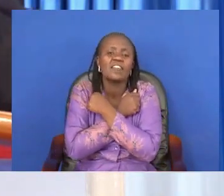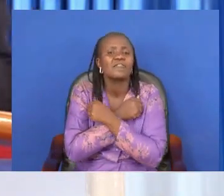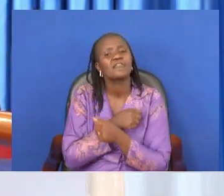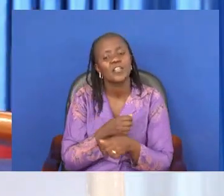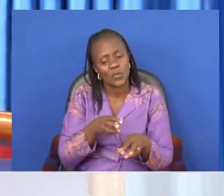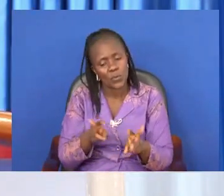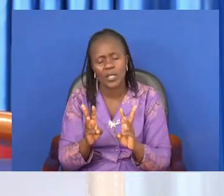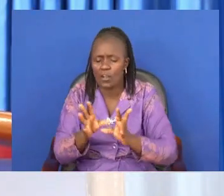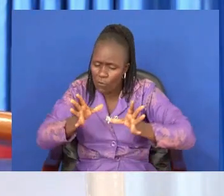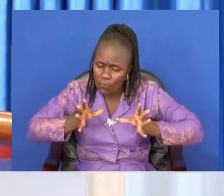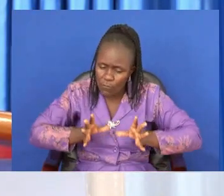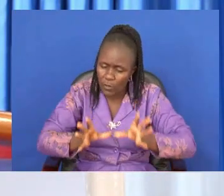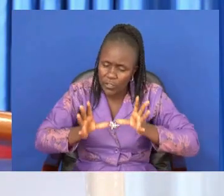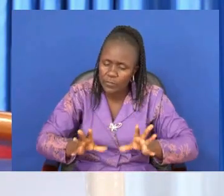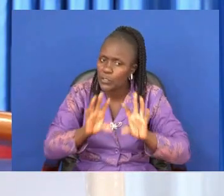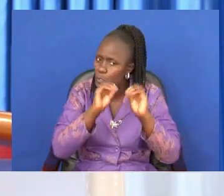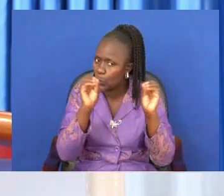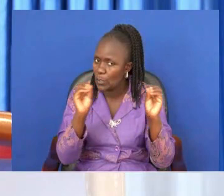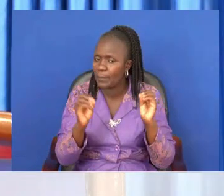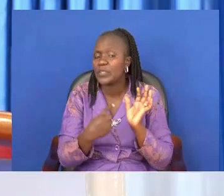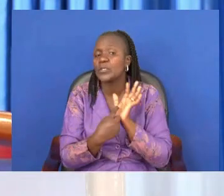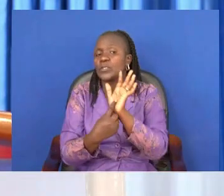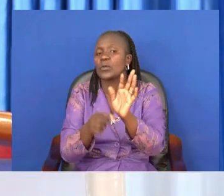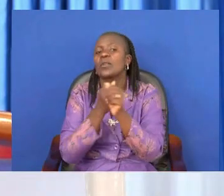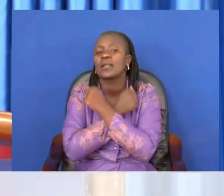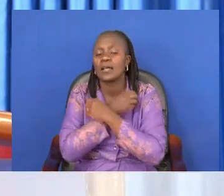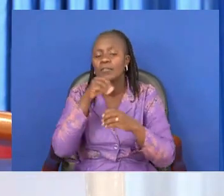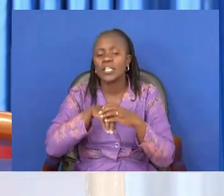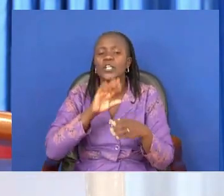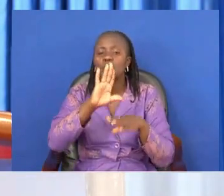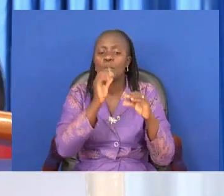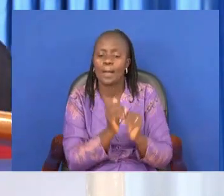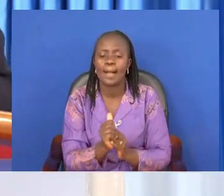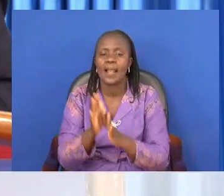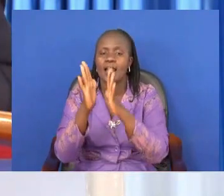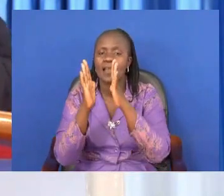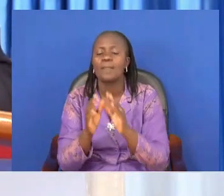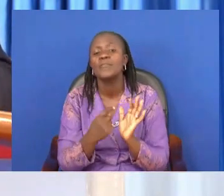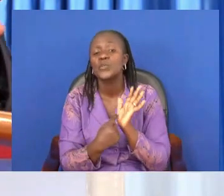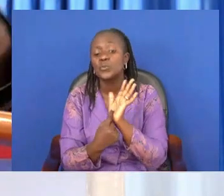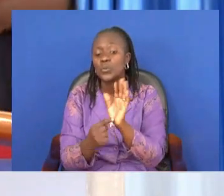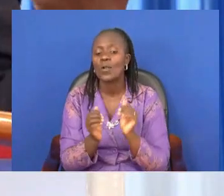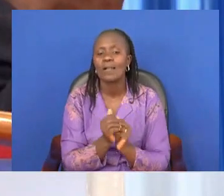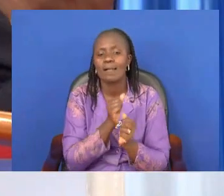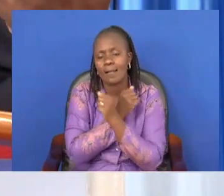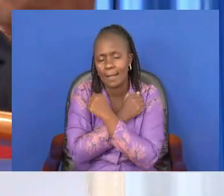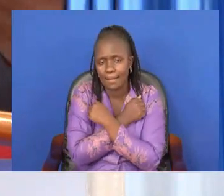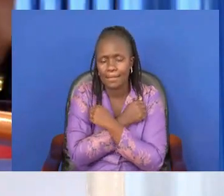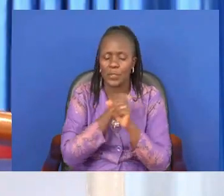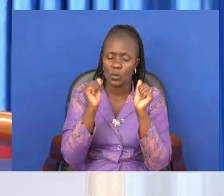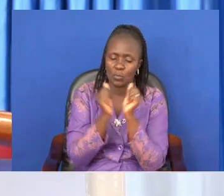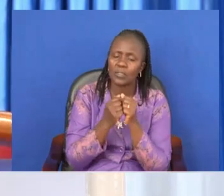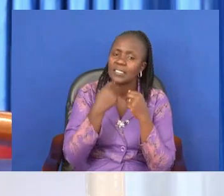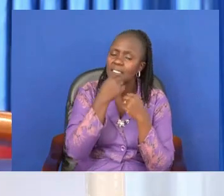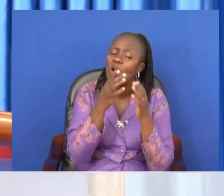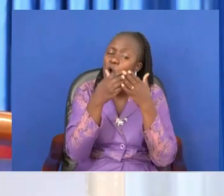not use force, but show love even in your leadership. As you are leading, show love. So Paul is saying openly